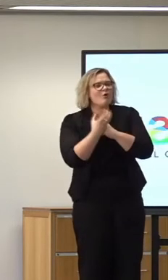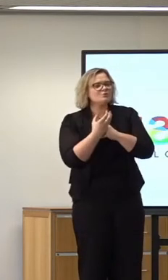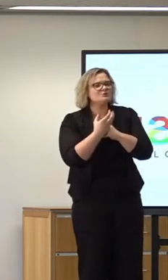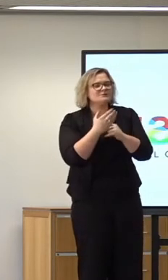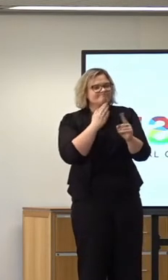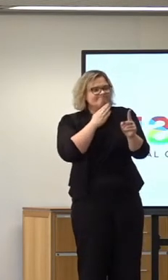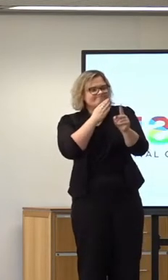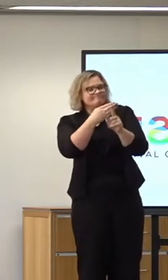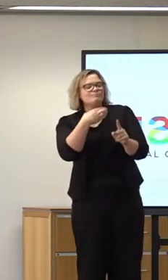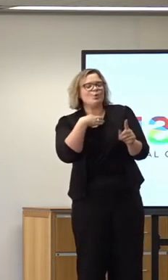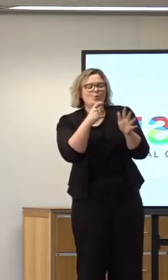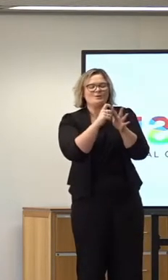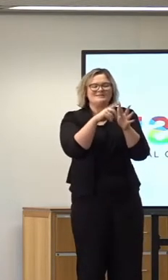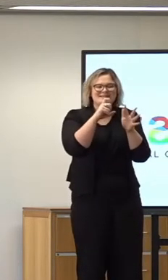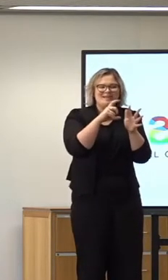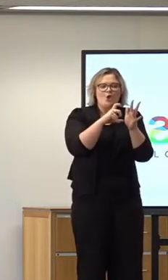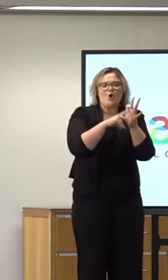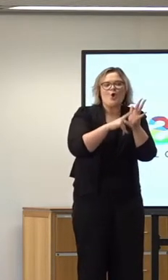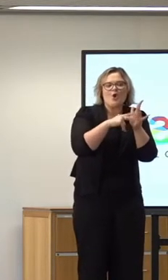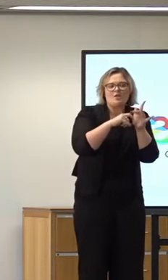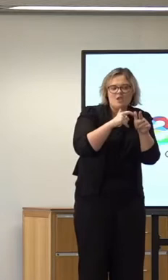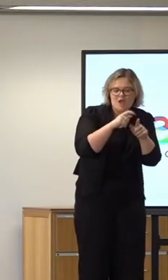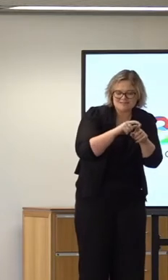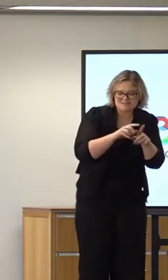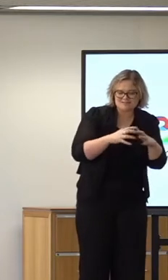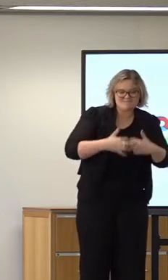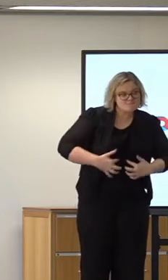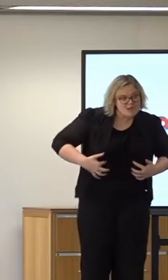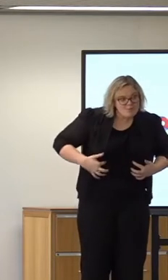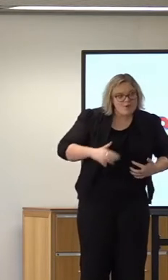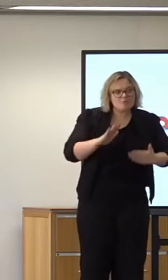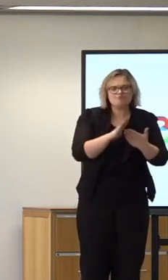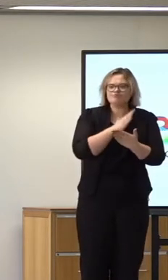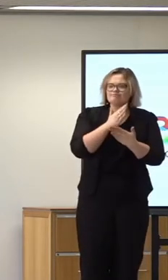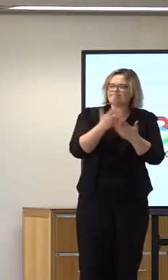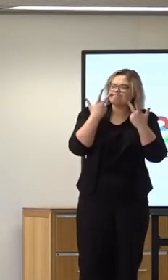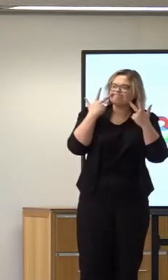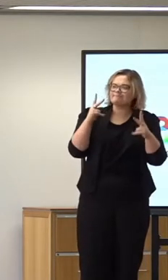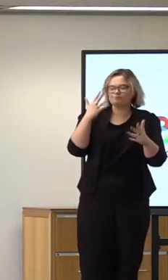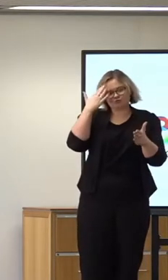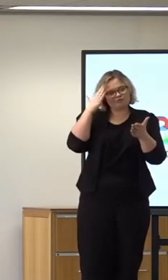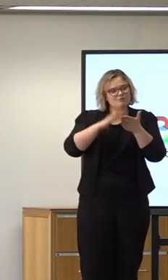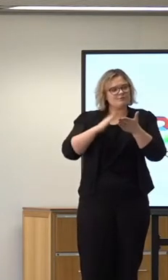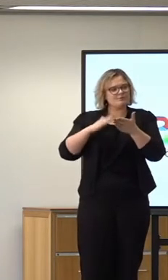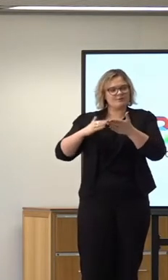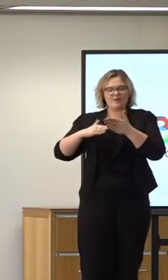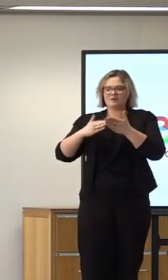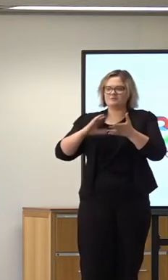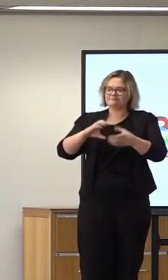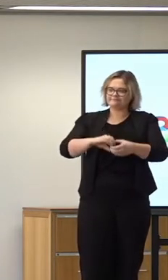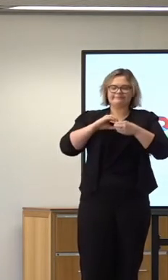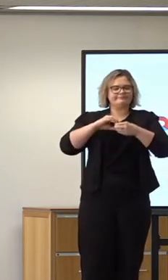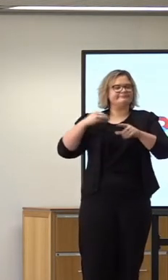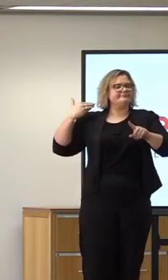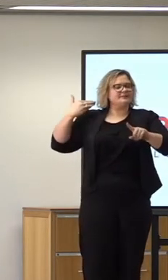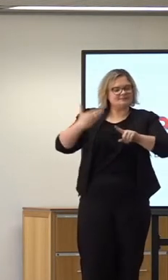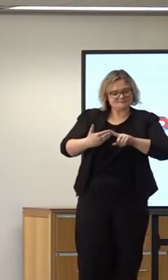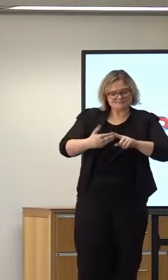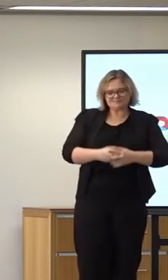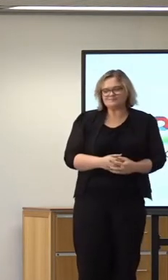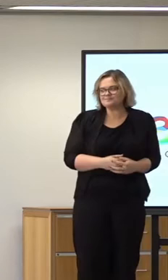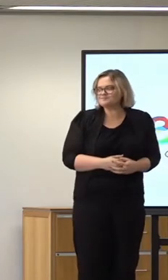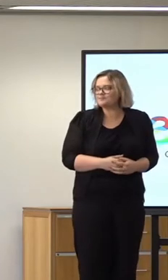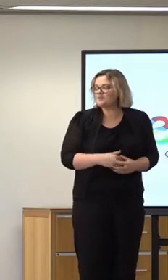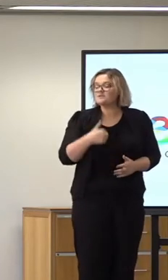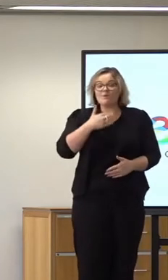new decolonized framework to reflect our place here on Noongar Boodja? So Rowan, I'd like to start with